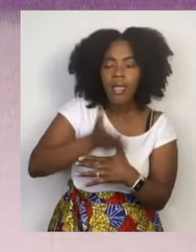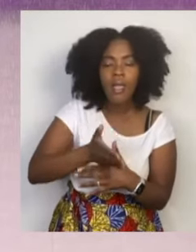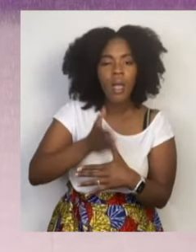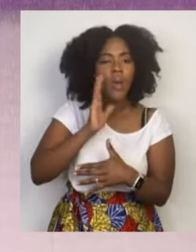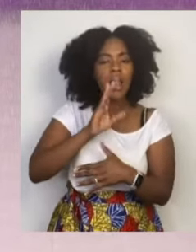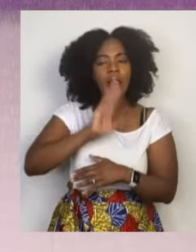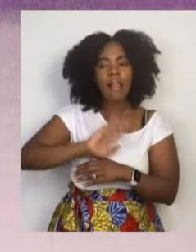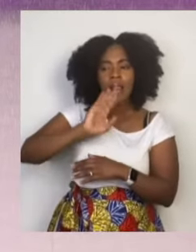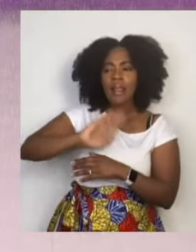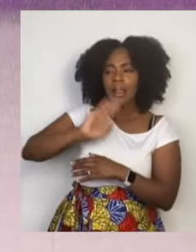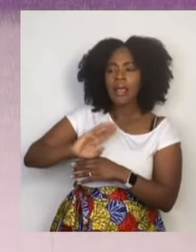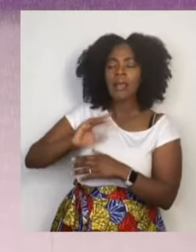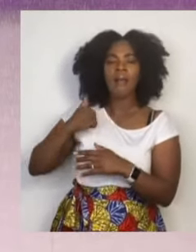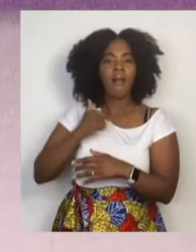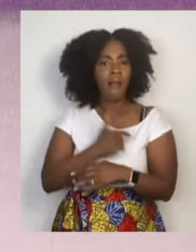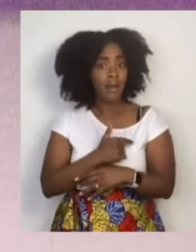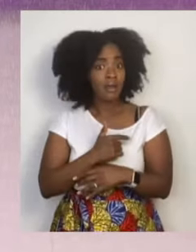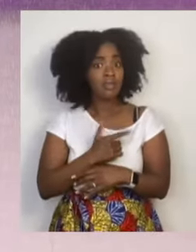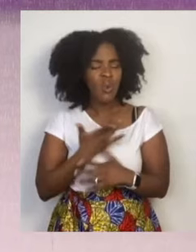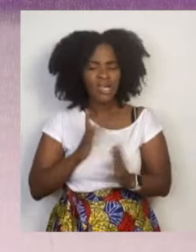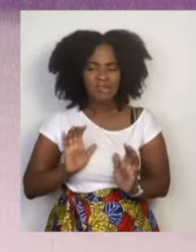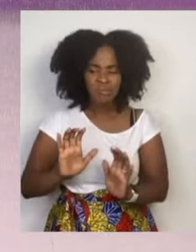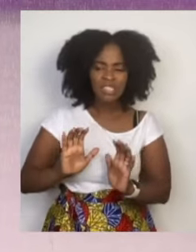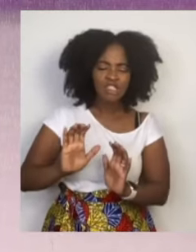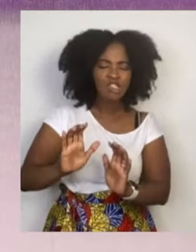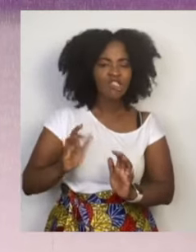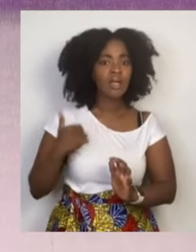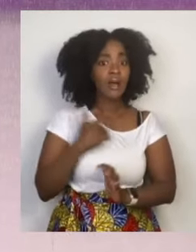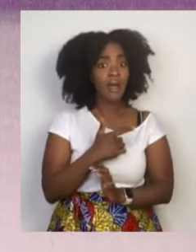to give you a want to.